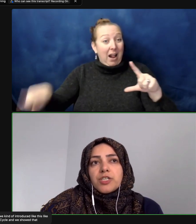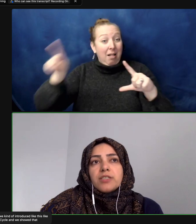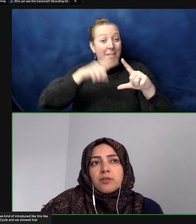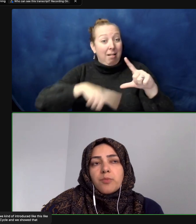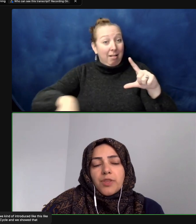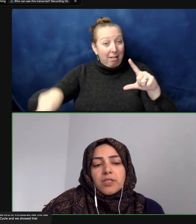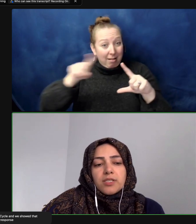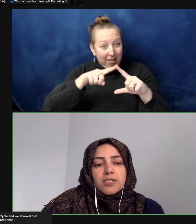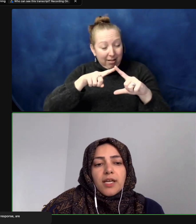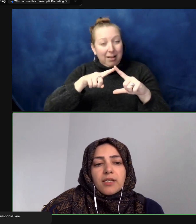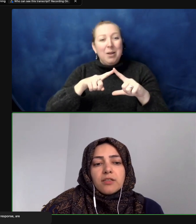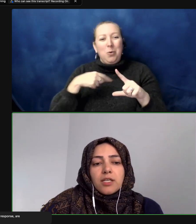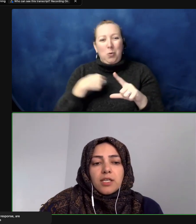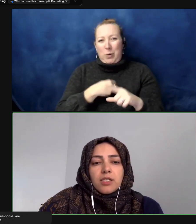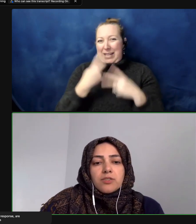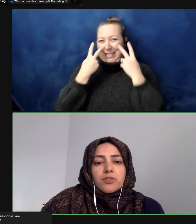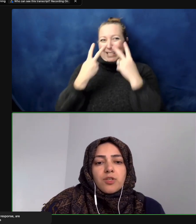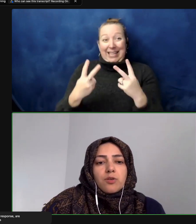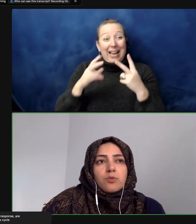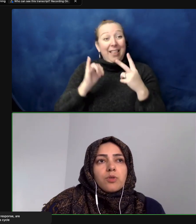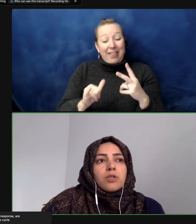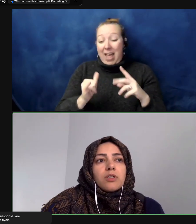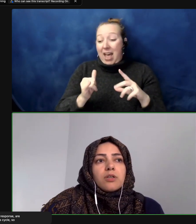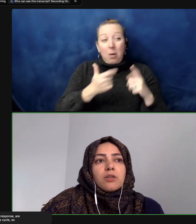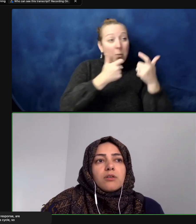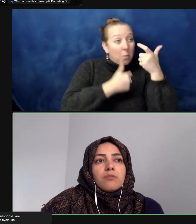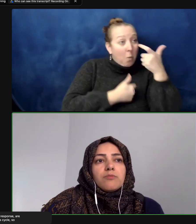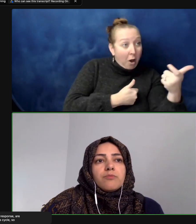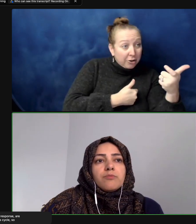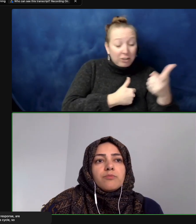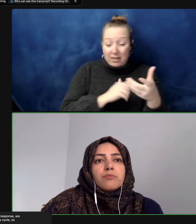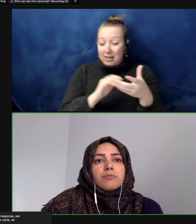are shared within this cycle. So